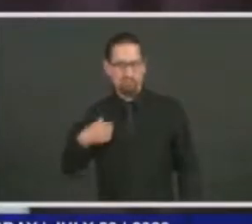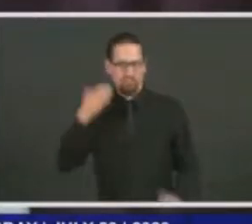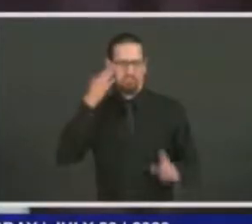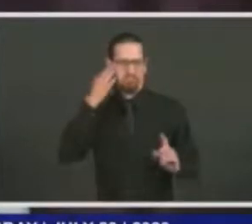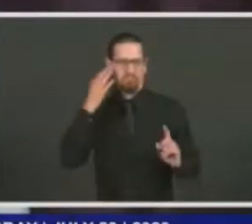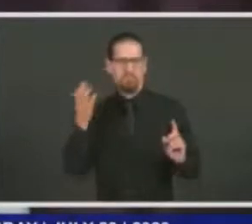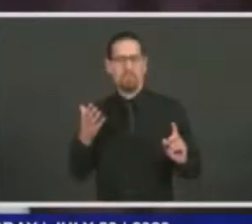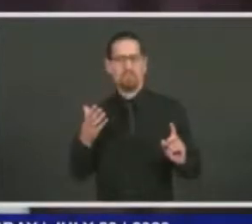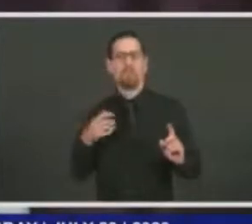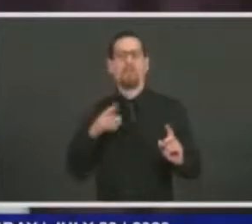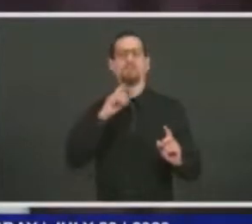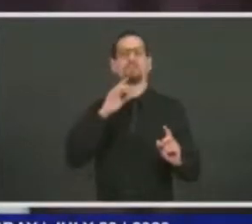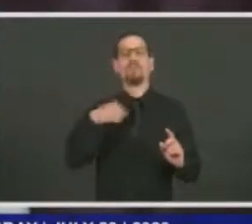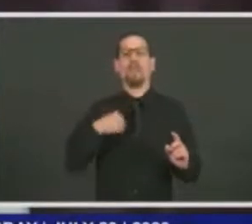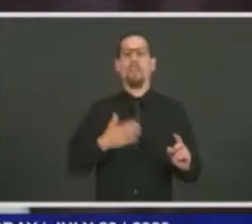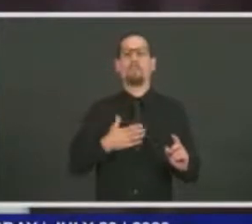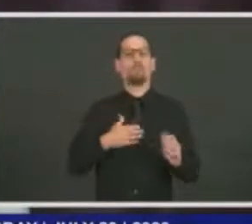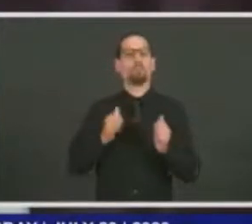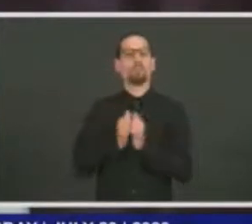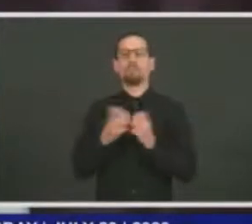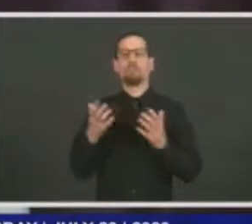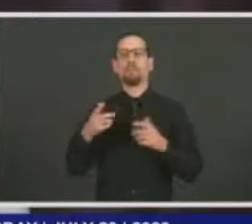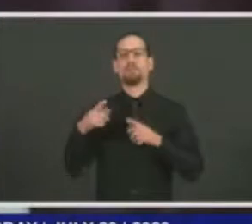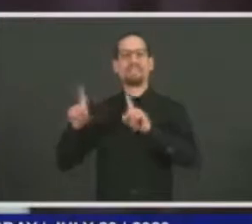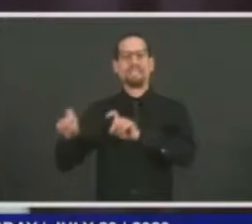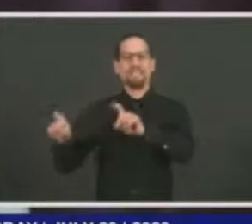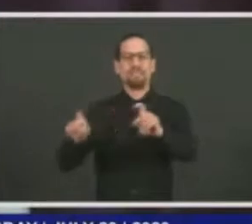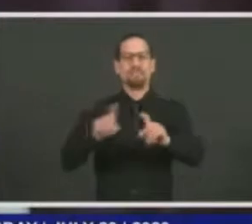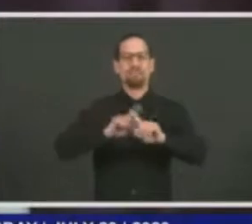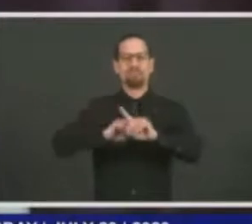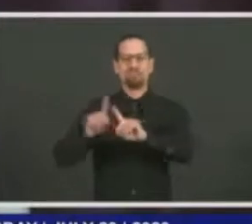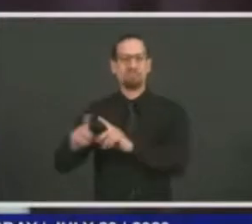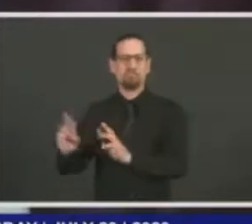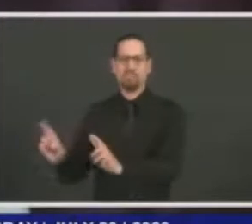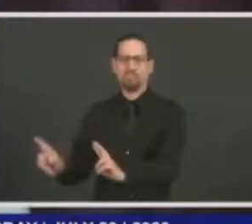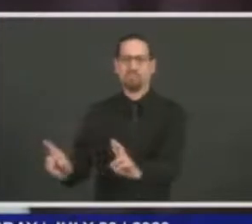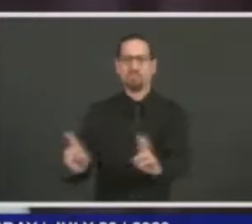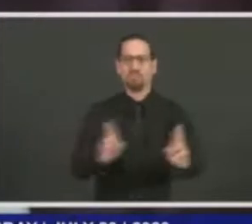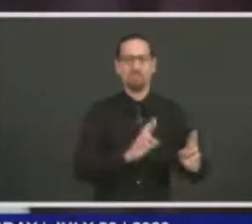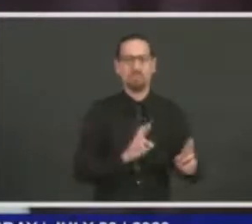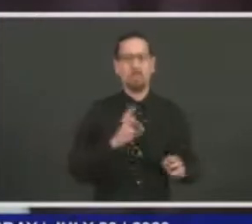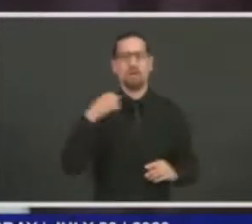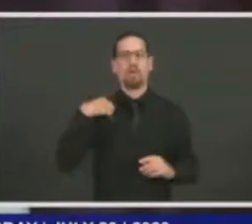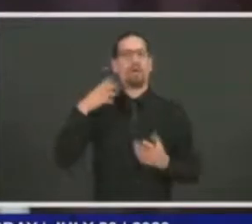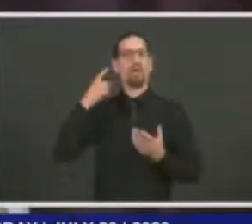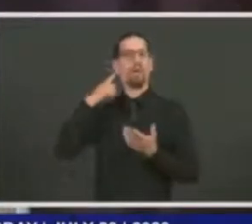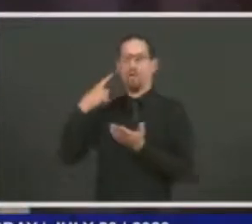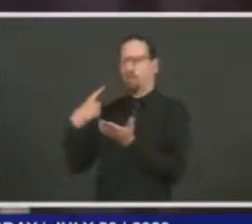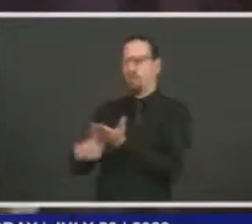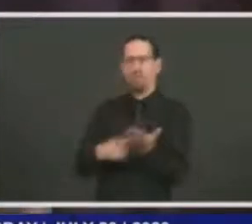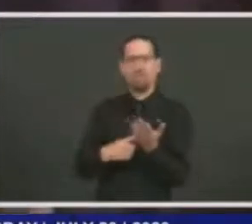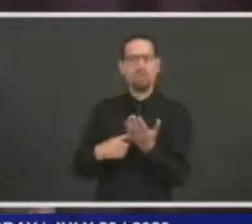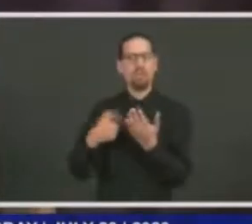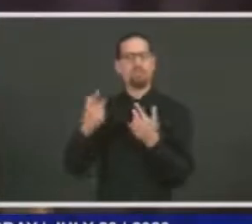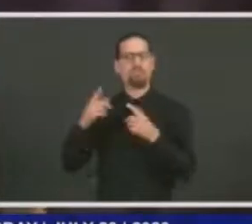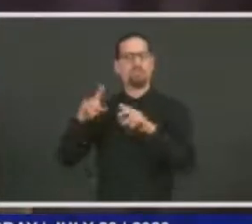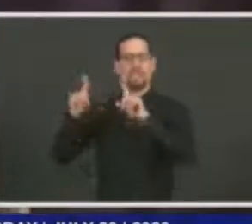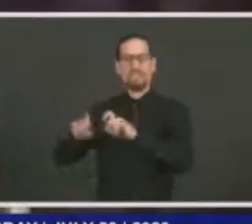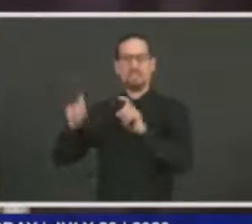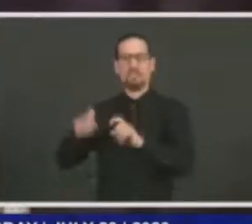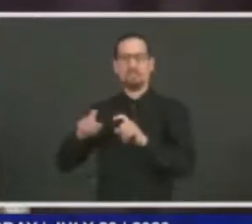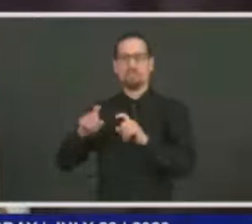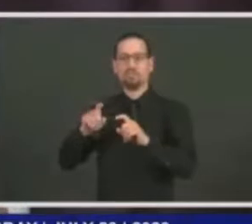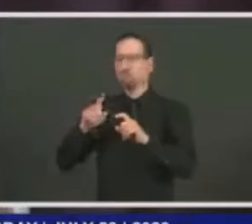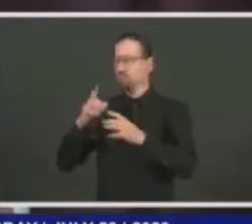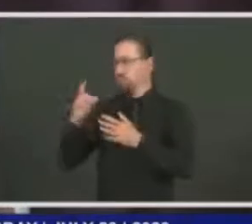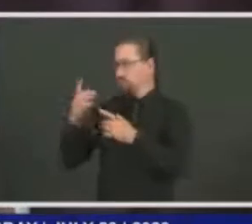readiness. All along, we have heard that the ability to quickly test and report results is a critical tool in combating the